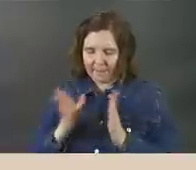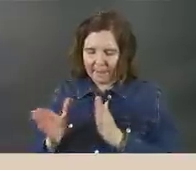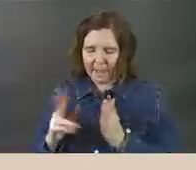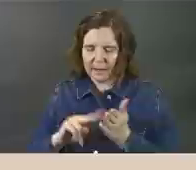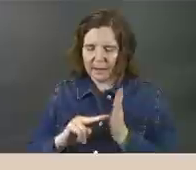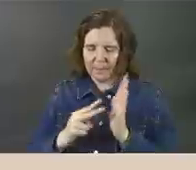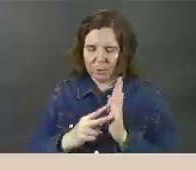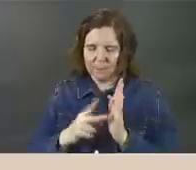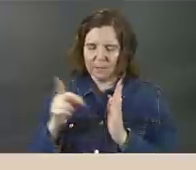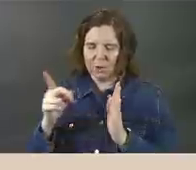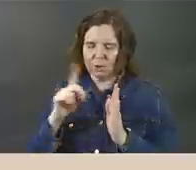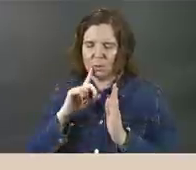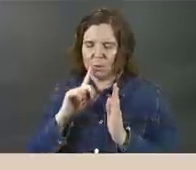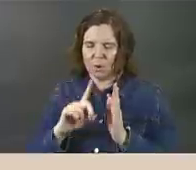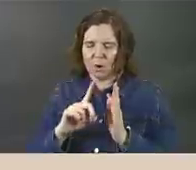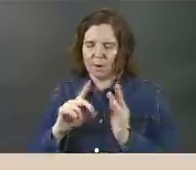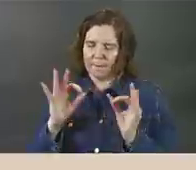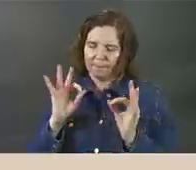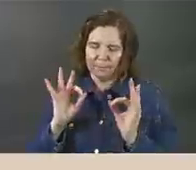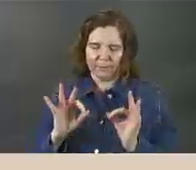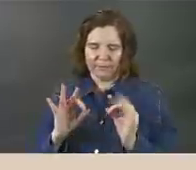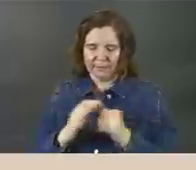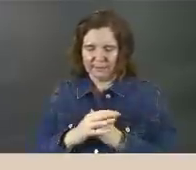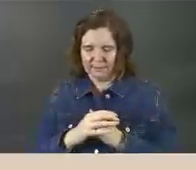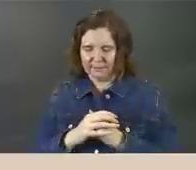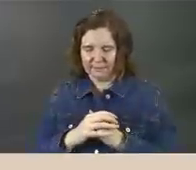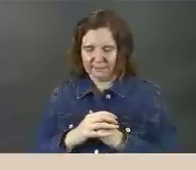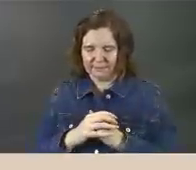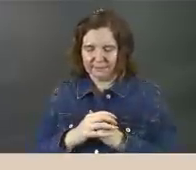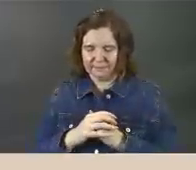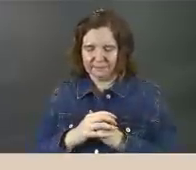and a purpose, and God, you are perfect.